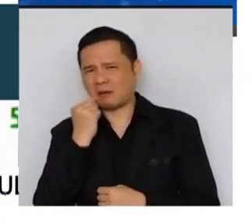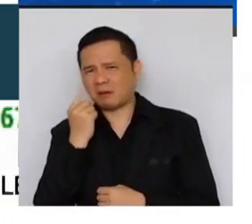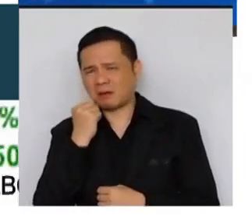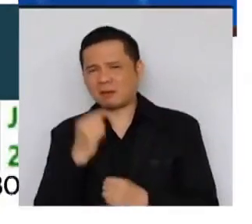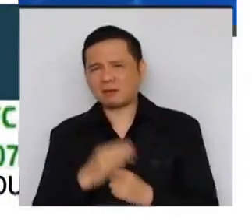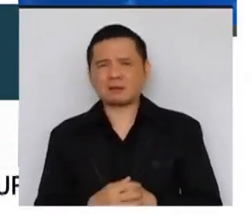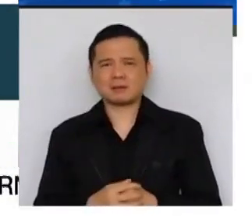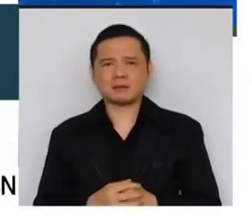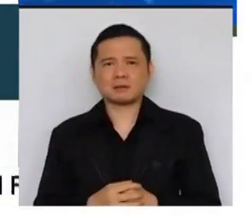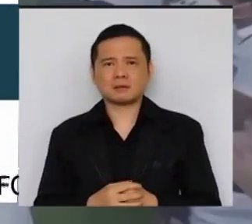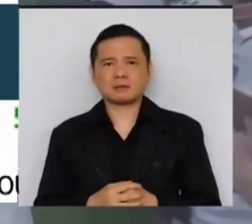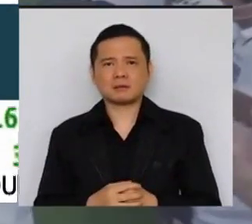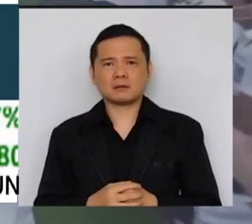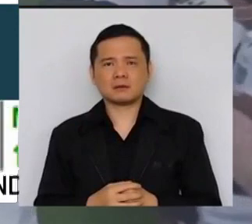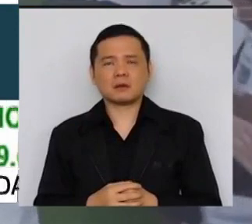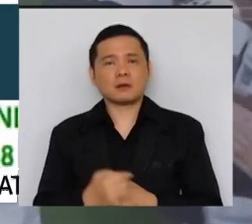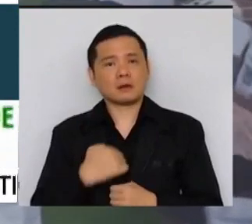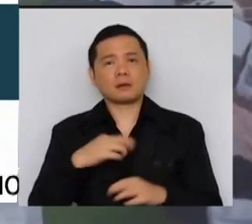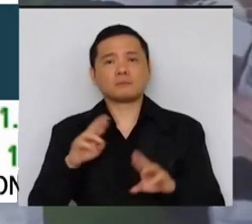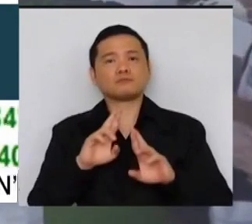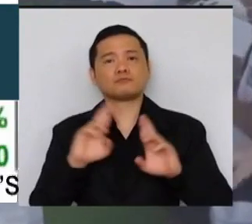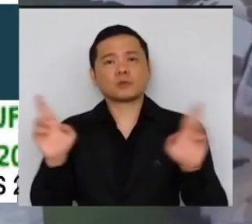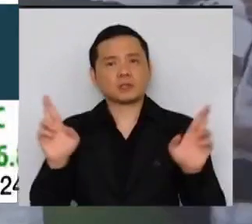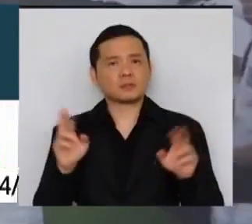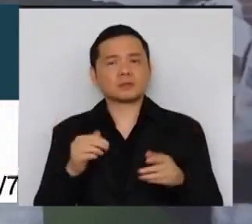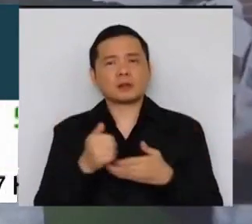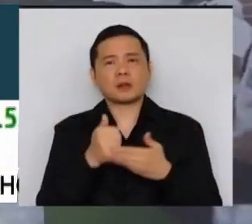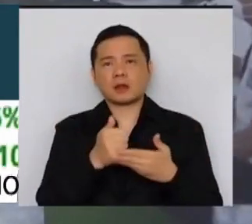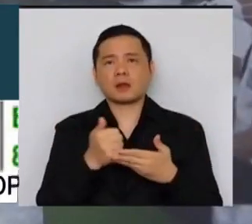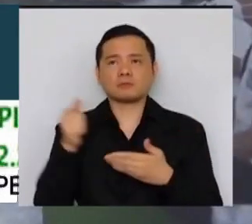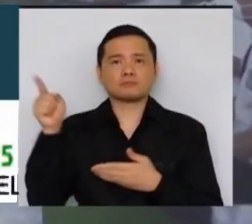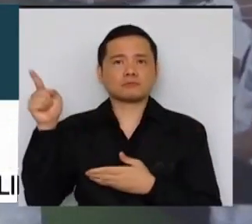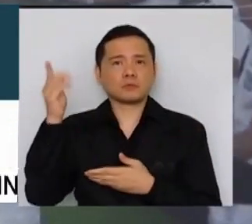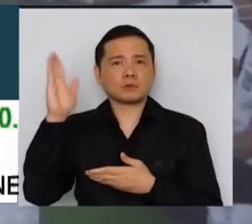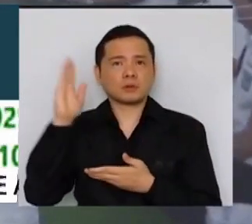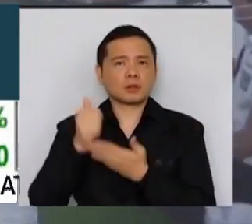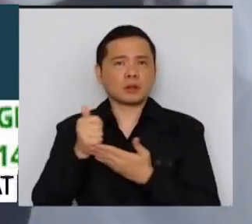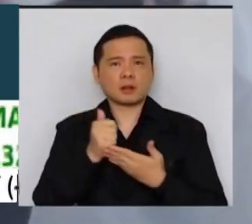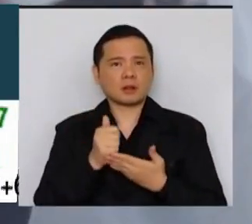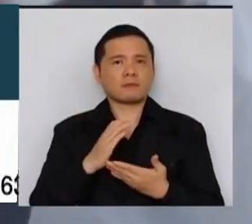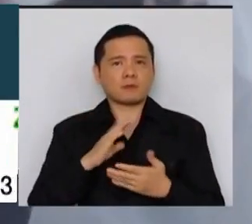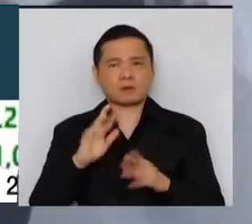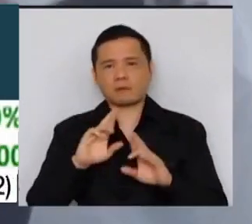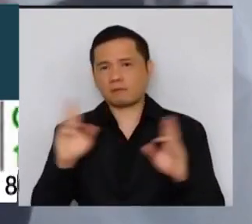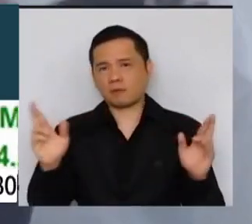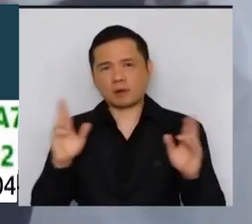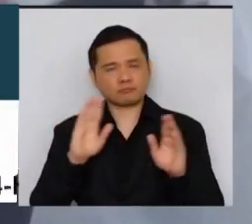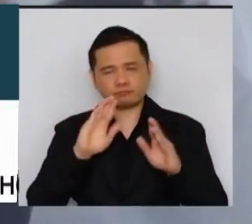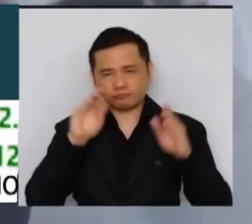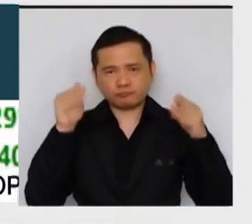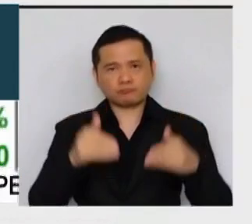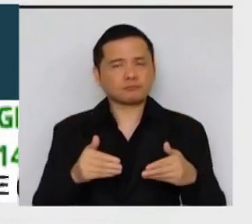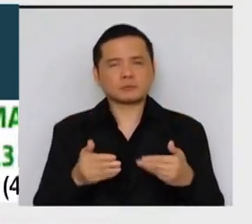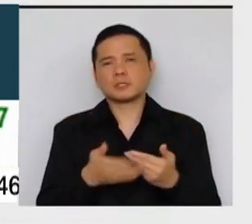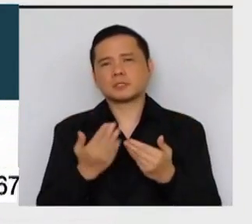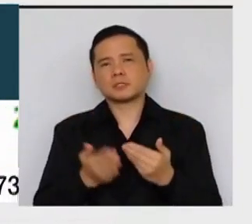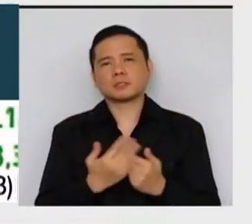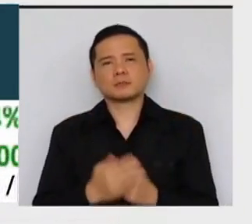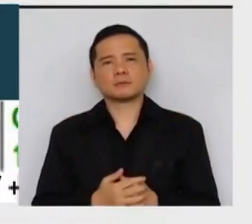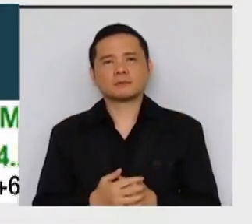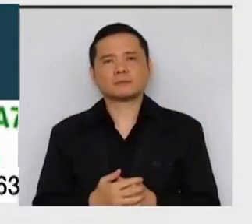case, I'm always ready. Sa tulong ng Diyos, magagawa natin lahat. Mm. Diba? Madali lang yun. Okay. Pag nandyan